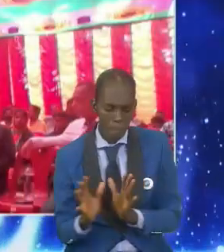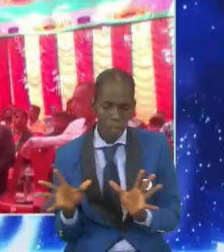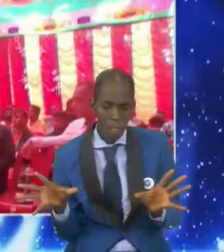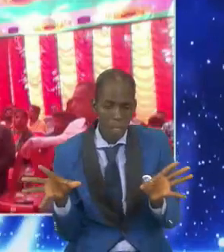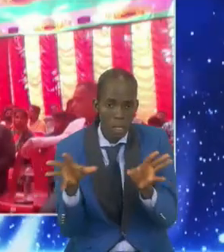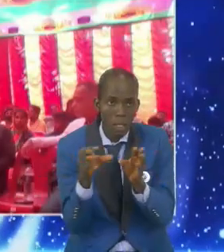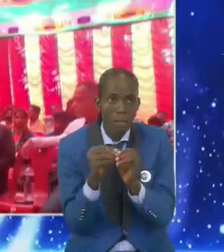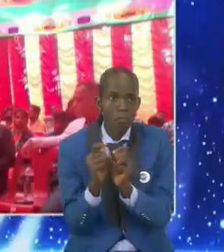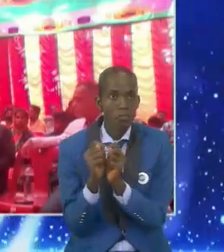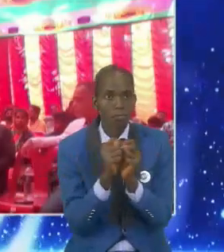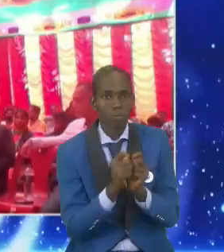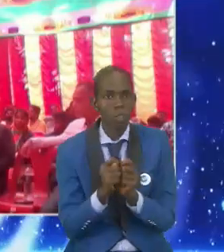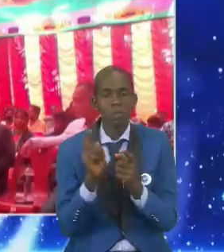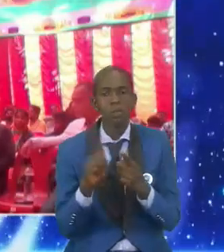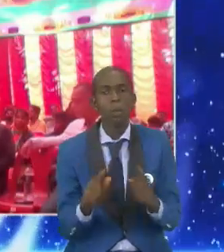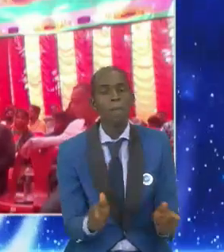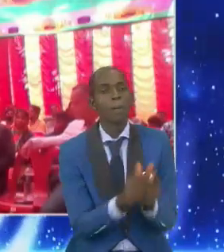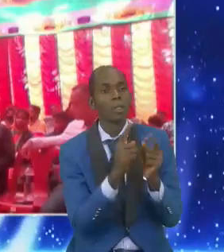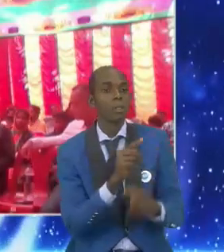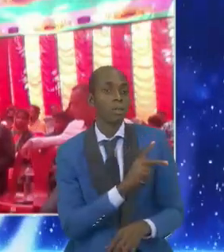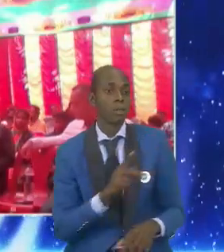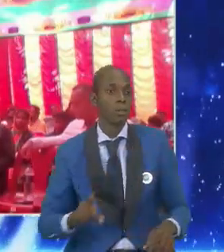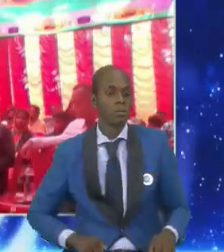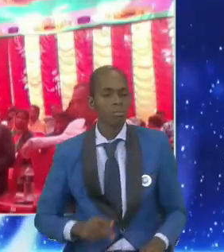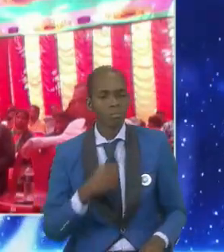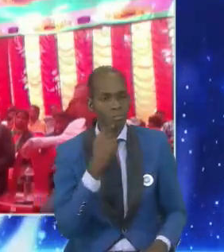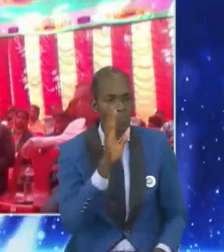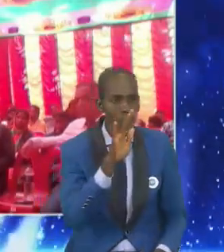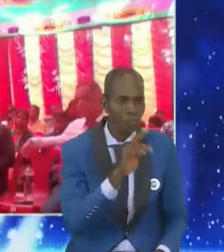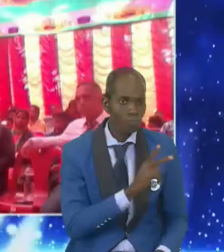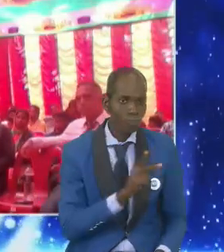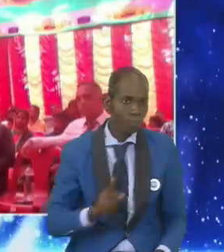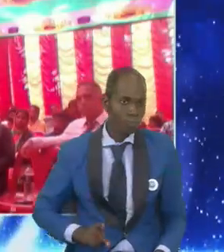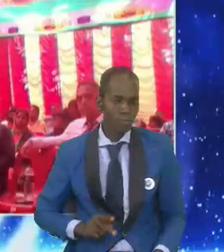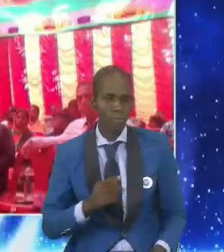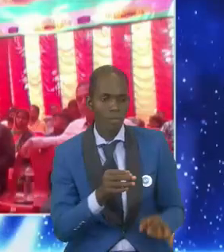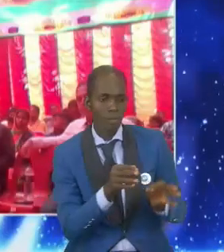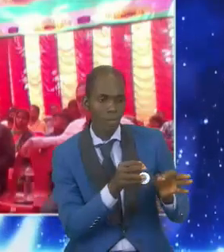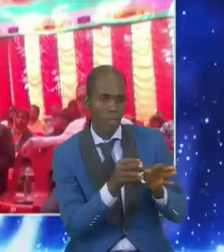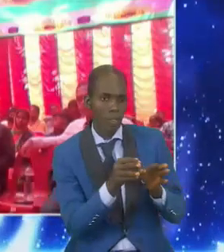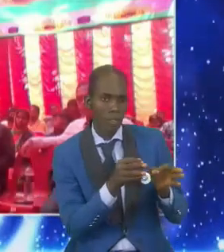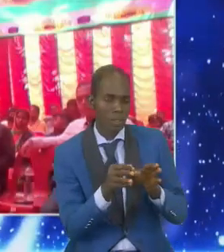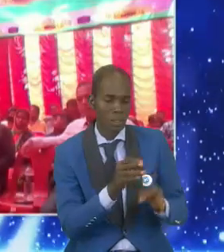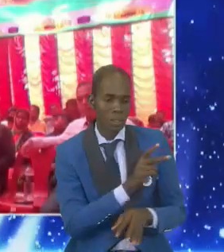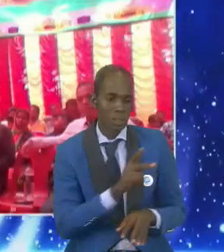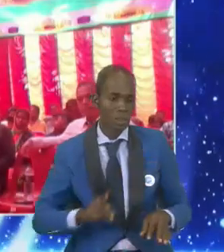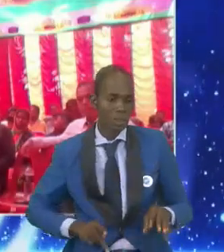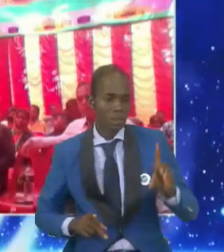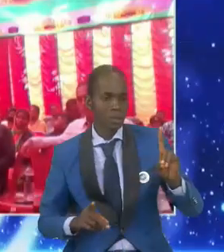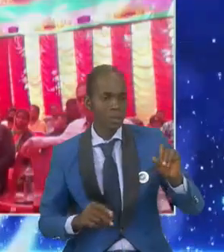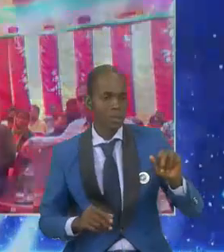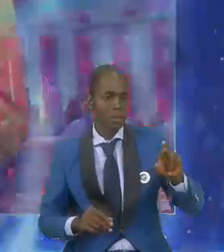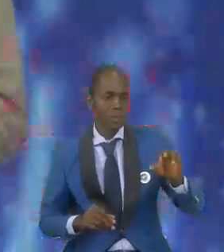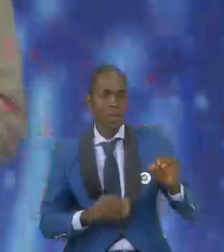to the king and said thus unto him, King Darius, live